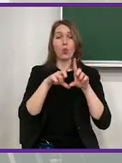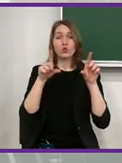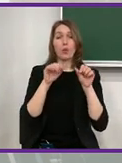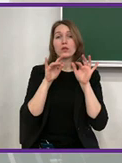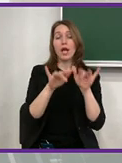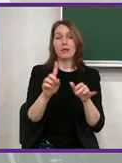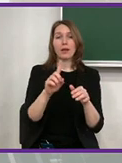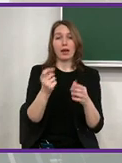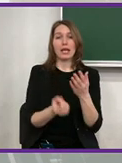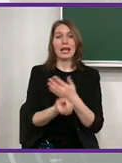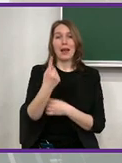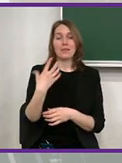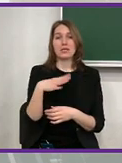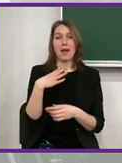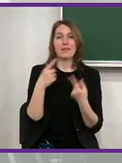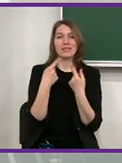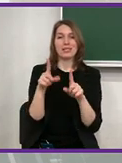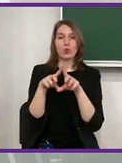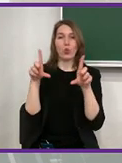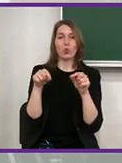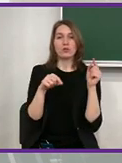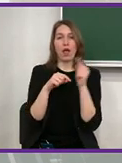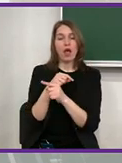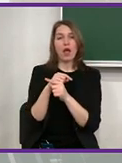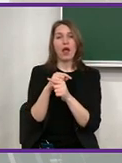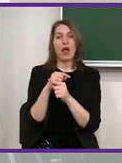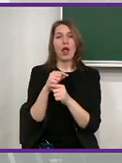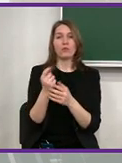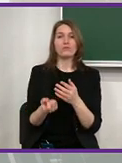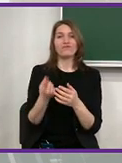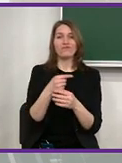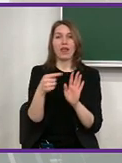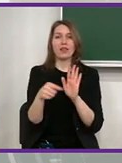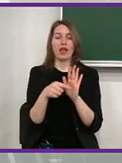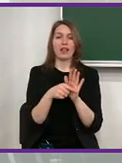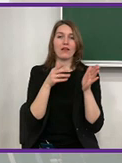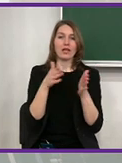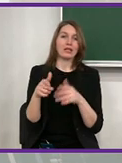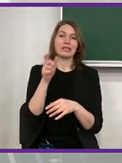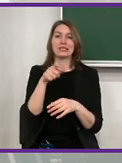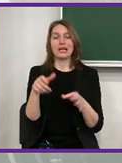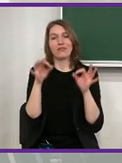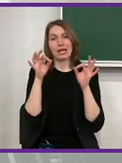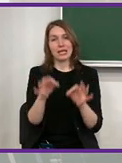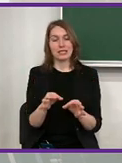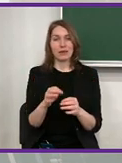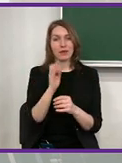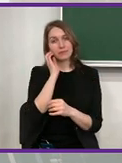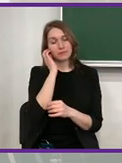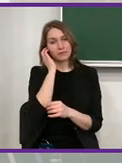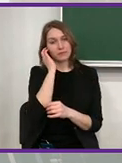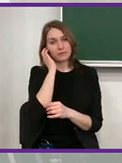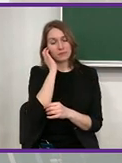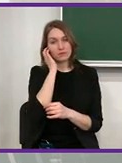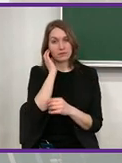Because, as I mentioned, sometimes the operations of the company can cause negative